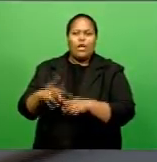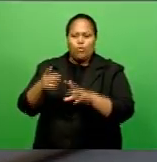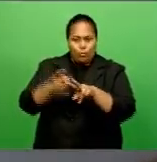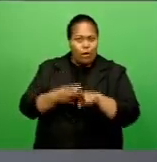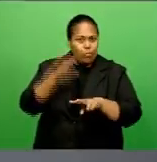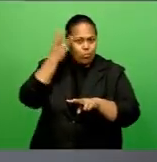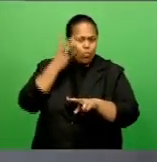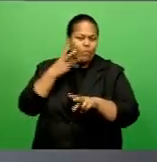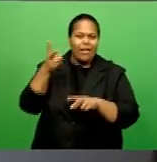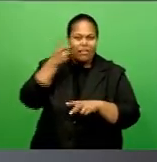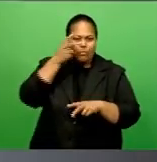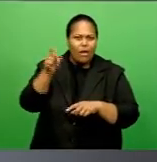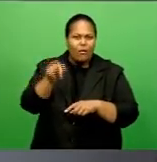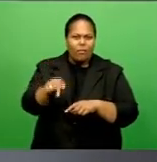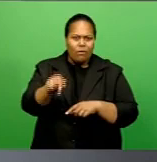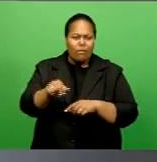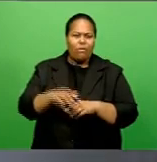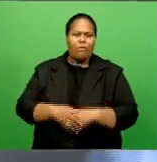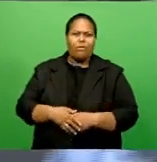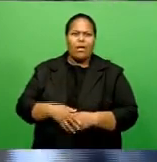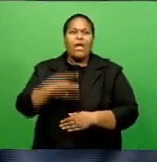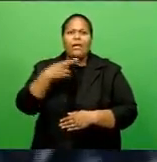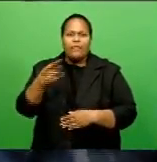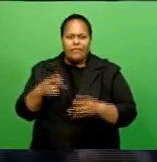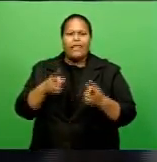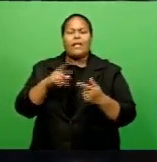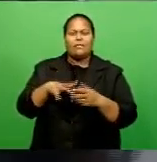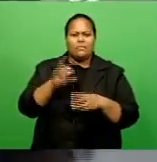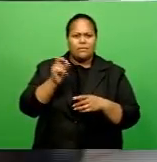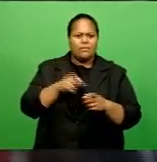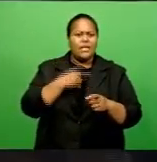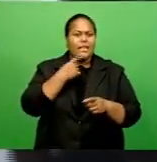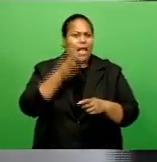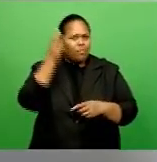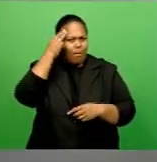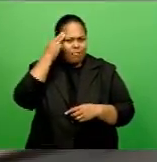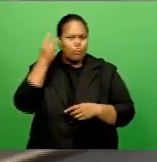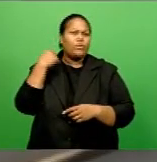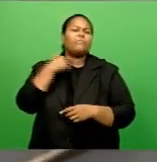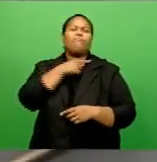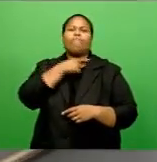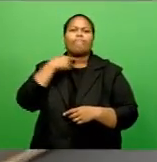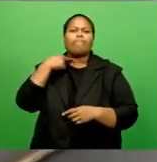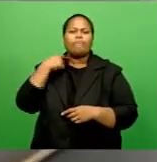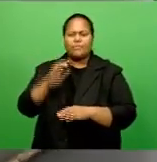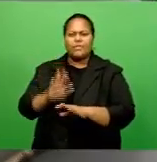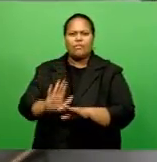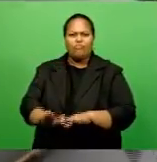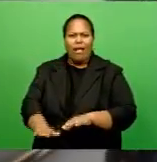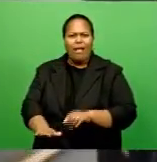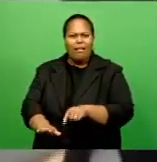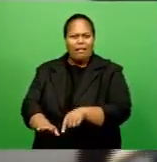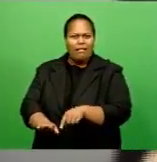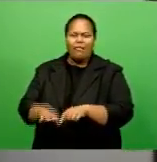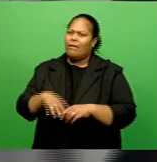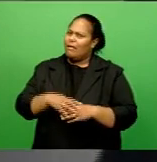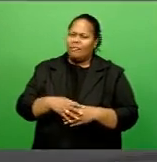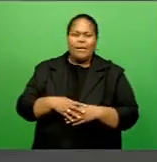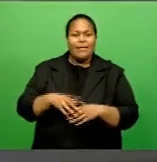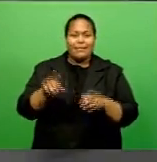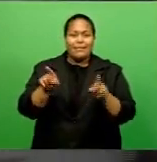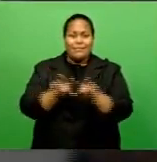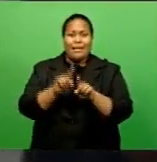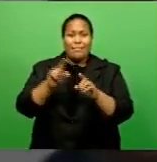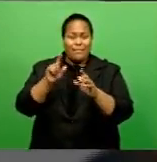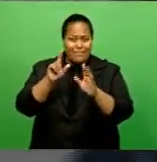After assaulting the mother, Duanilawa threatened to cut her child's throat. He was caught by police later the same day. The High Court said the mother and child